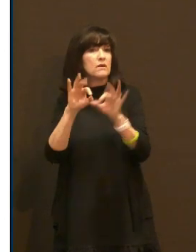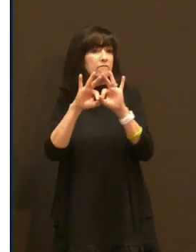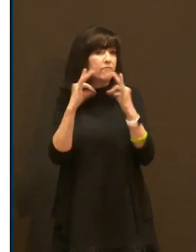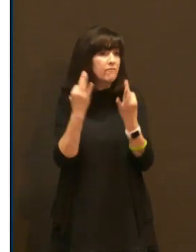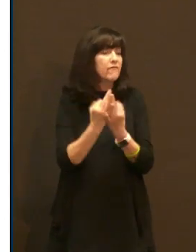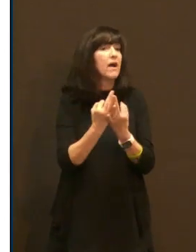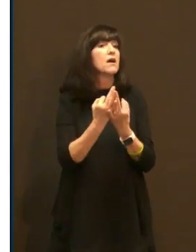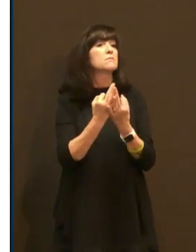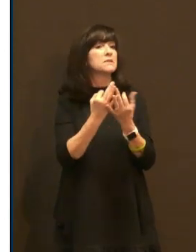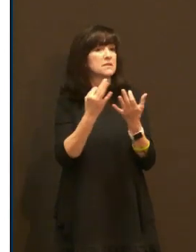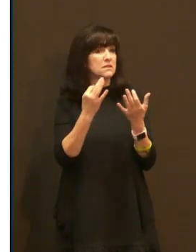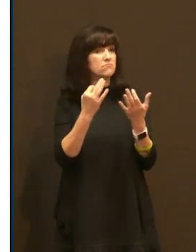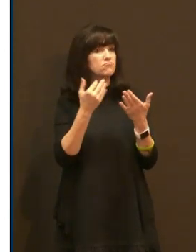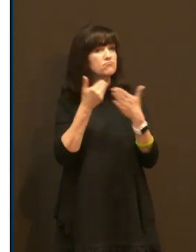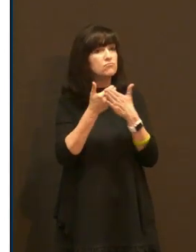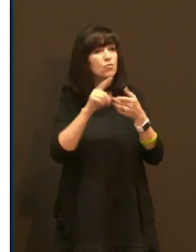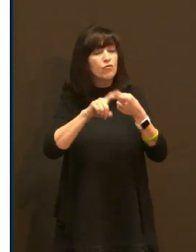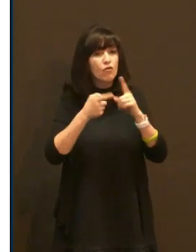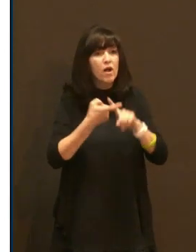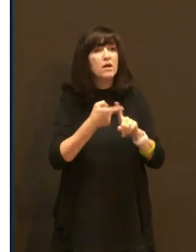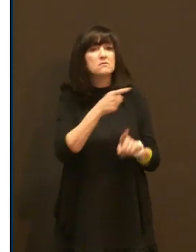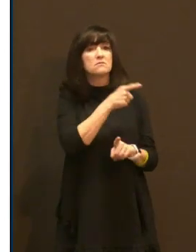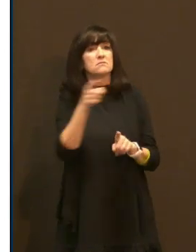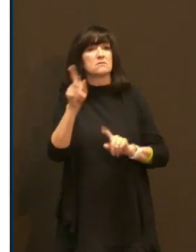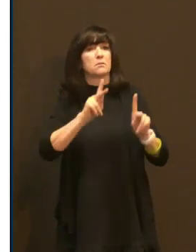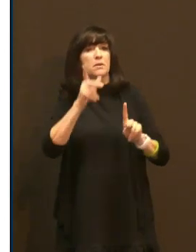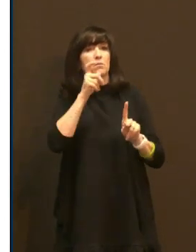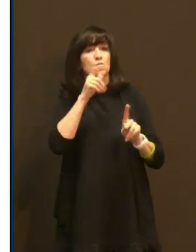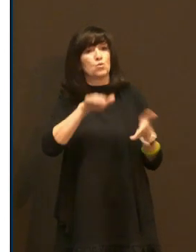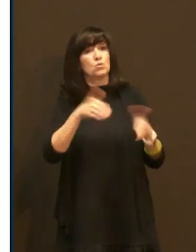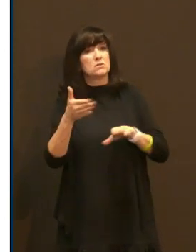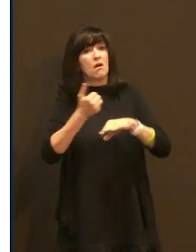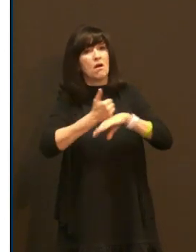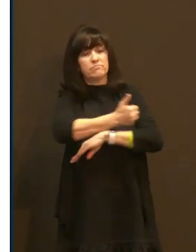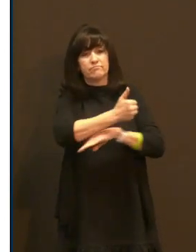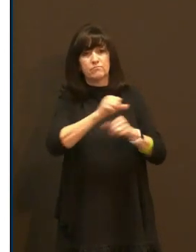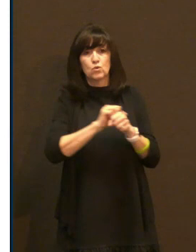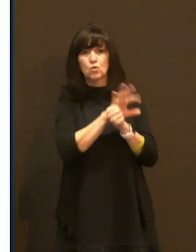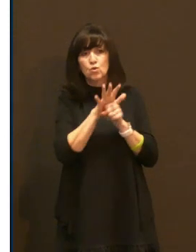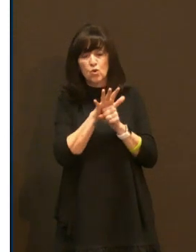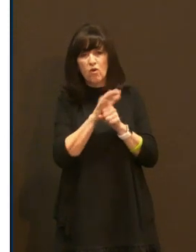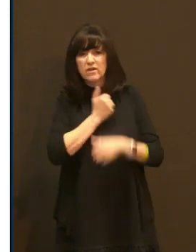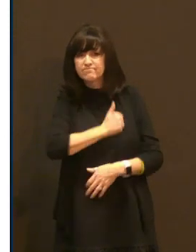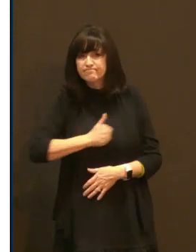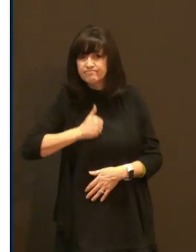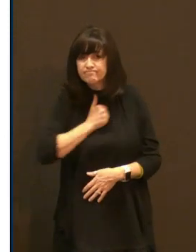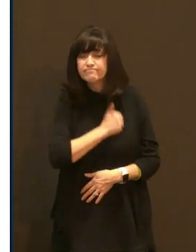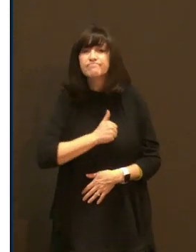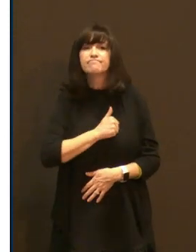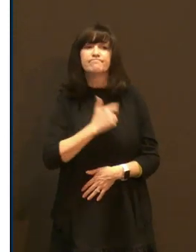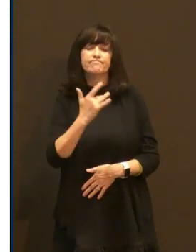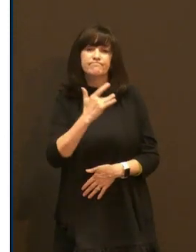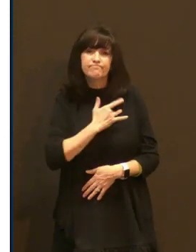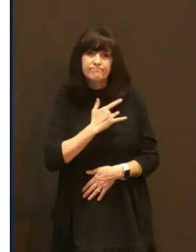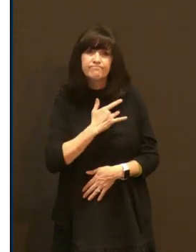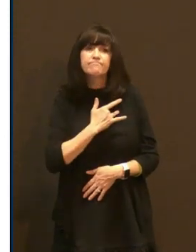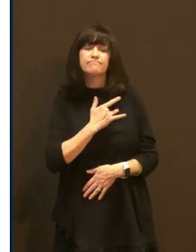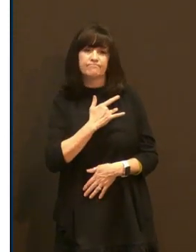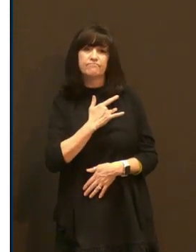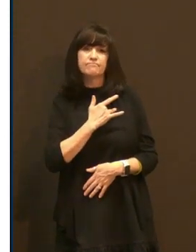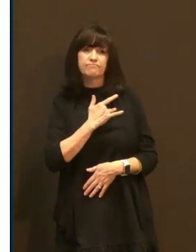have died as a result of COVID-19. At the same time, we thank and express our gratitude to everyone